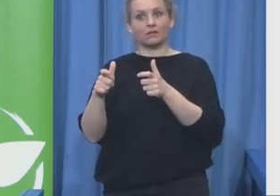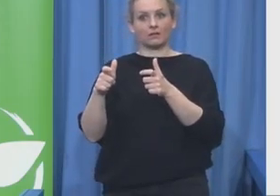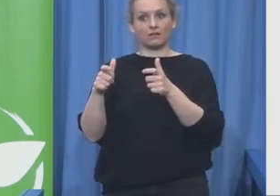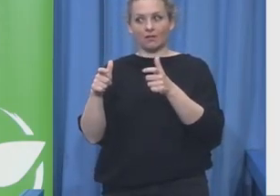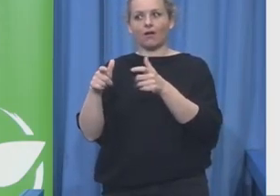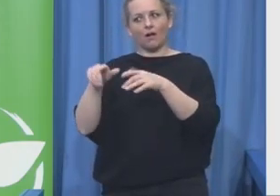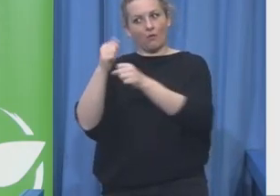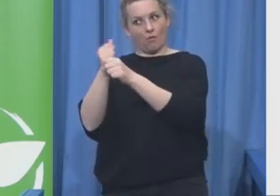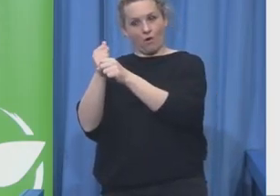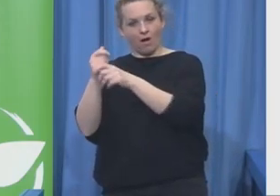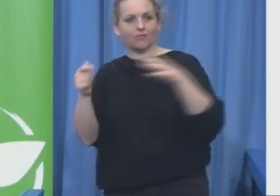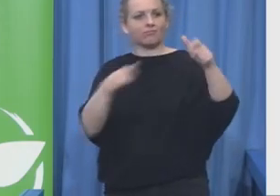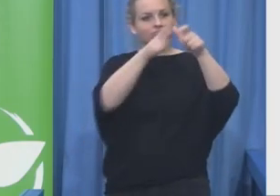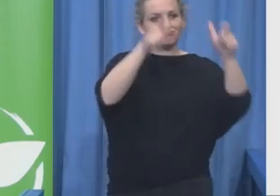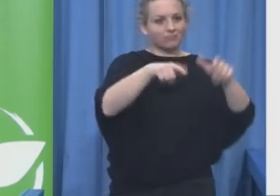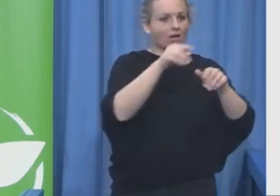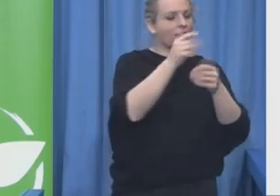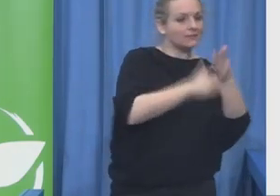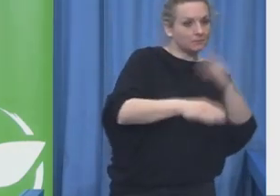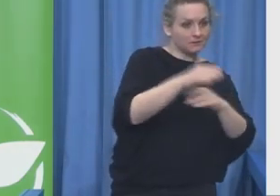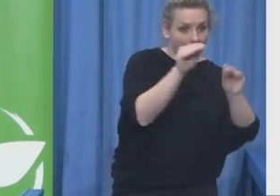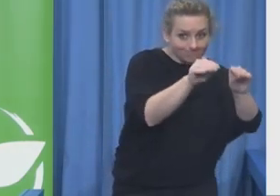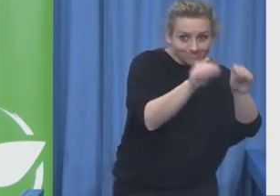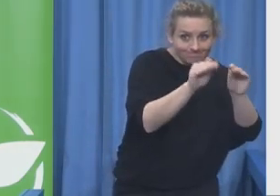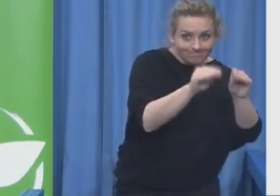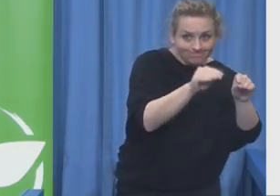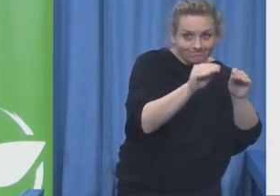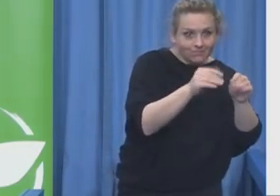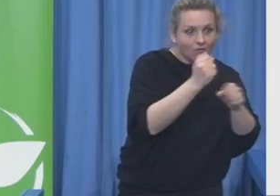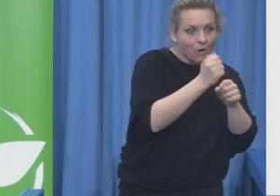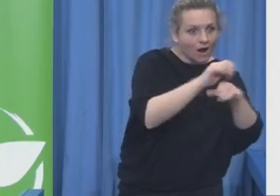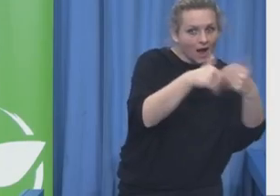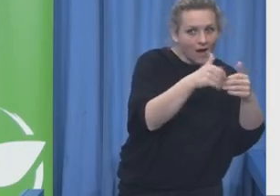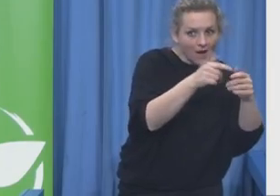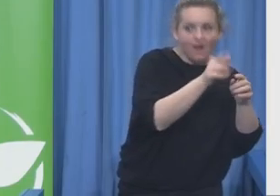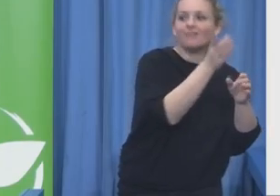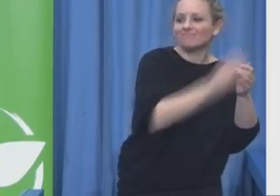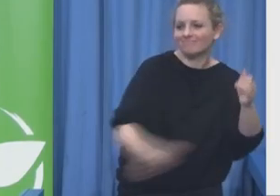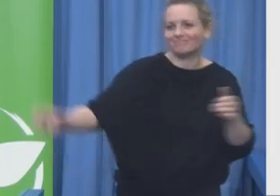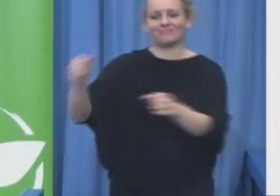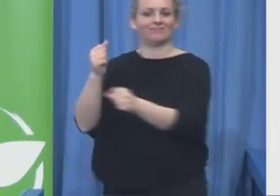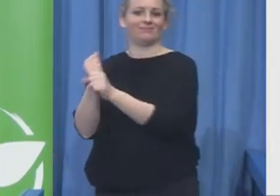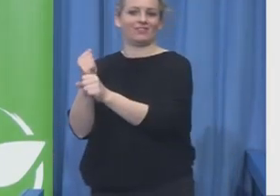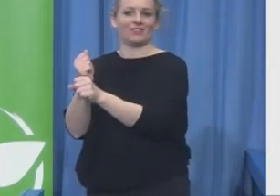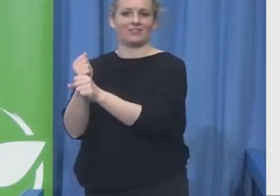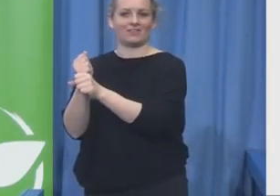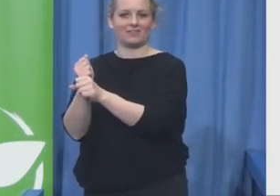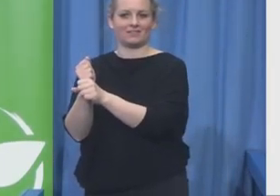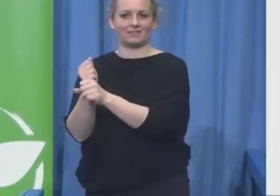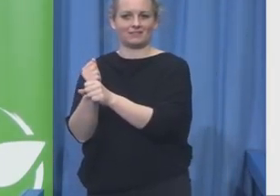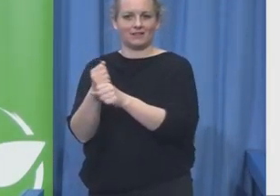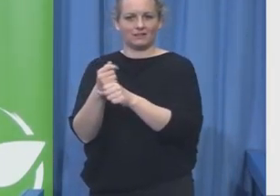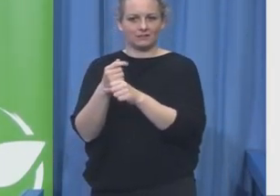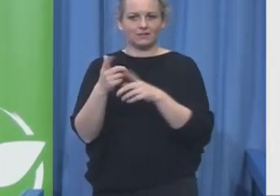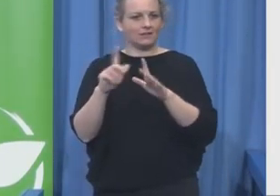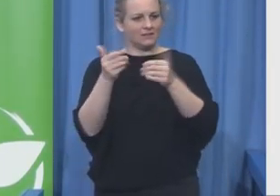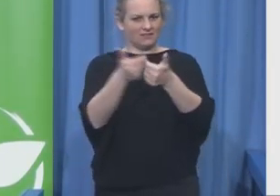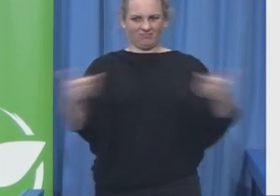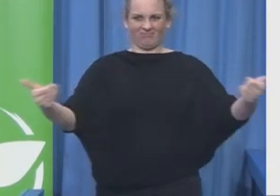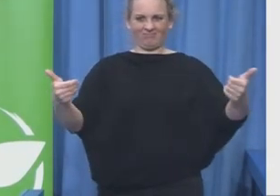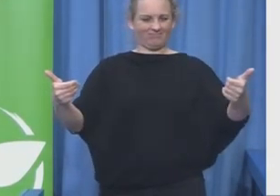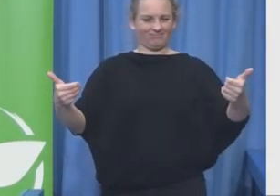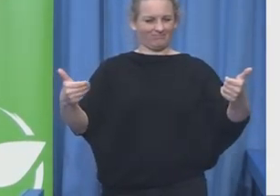skill development were accessible and inclusive to all. And so again, you can look at the projects that Save